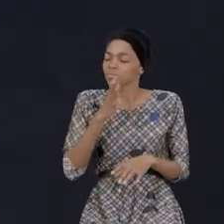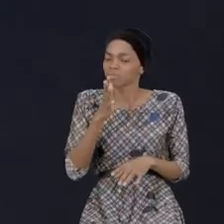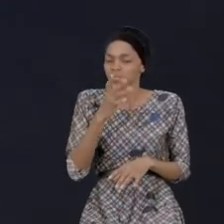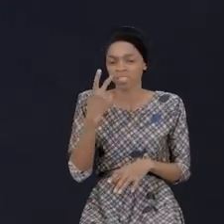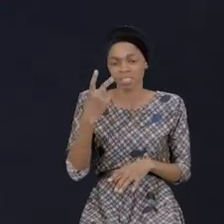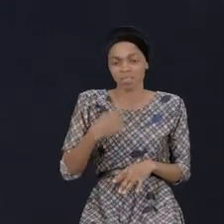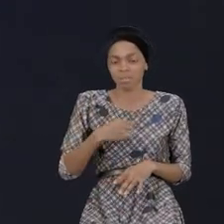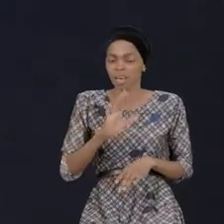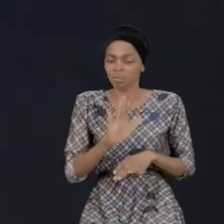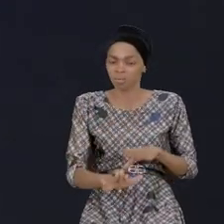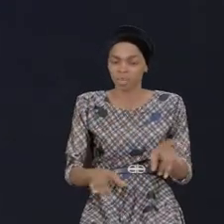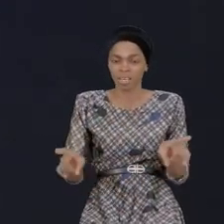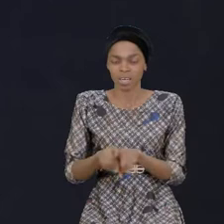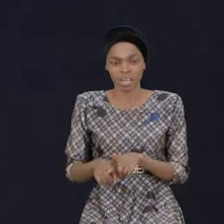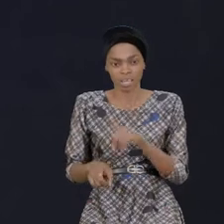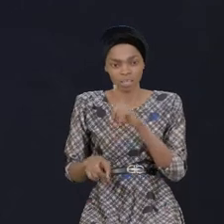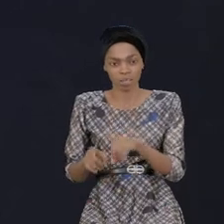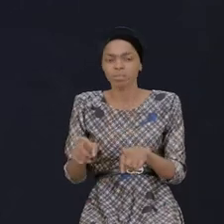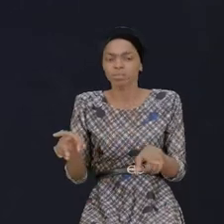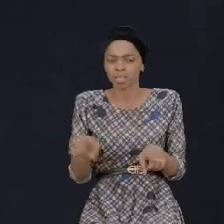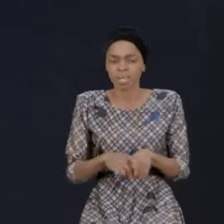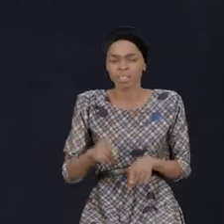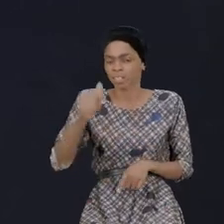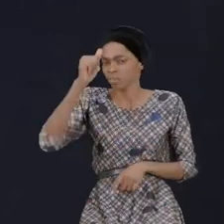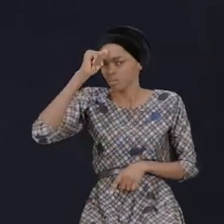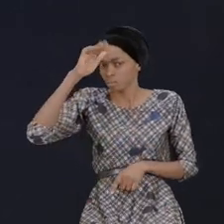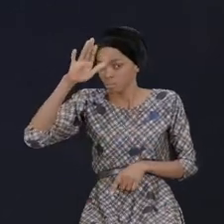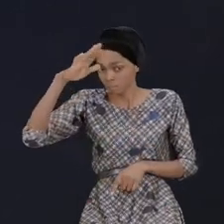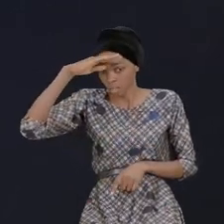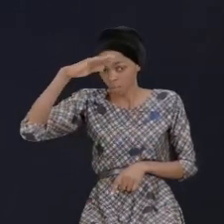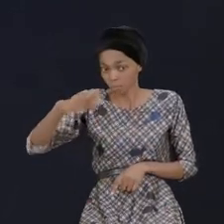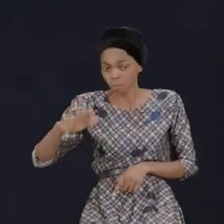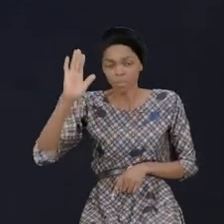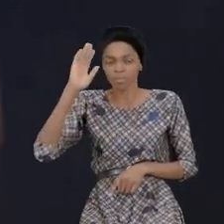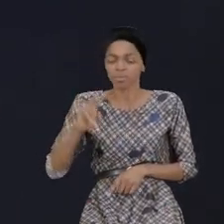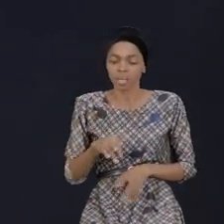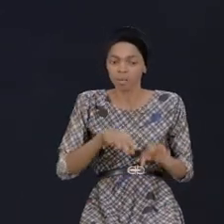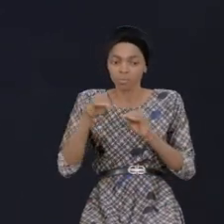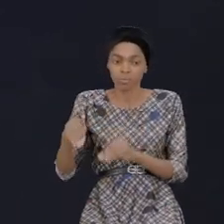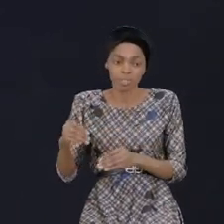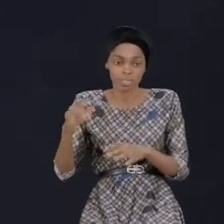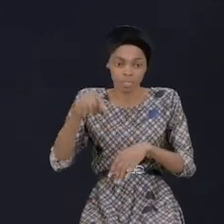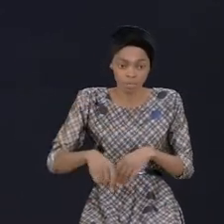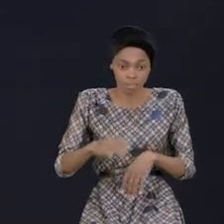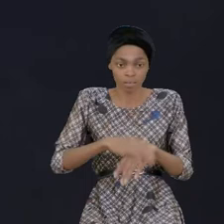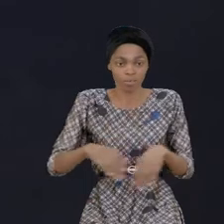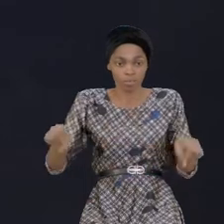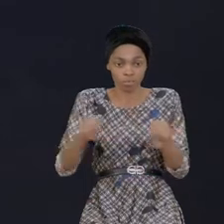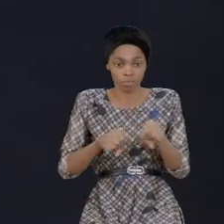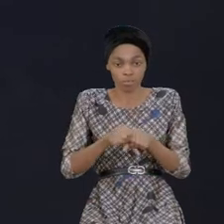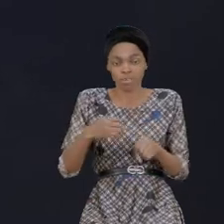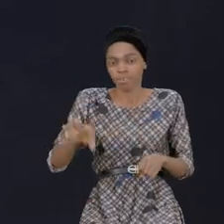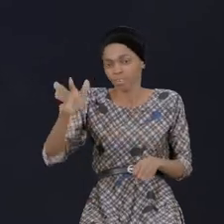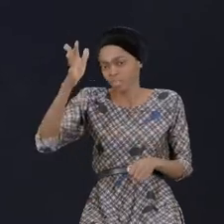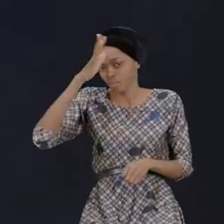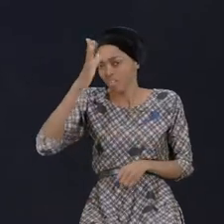the feet into the shoes of the parents and try to drag and try to move, and they say, "Daddy, daddy, look